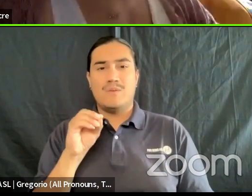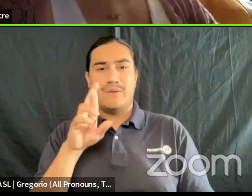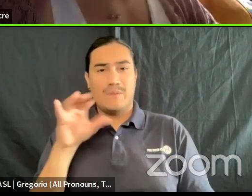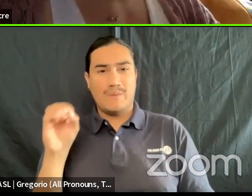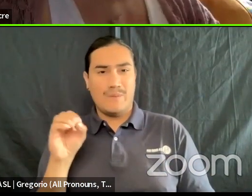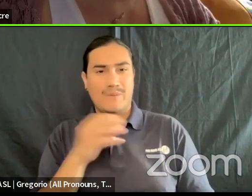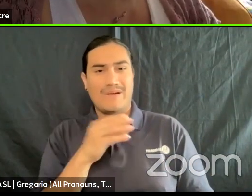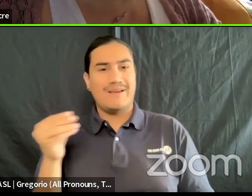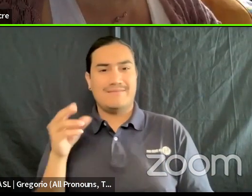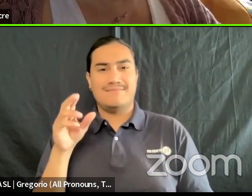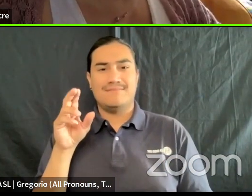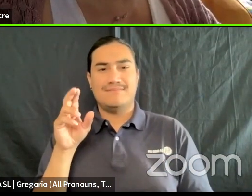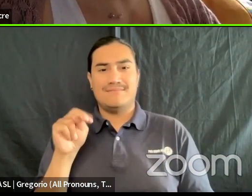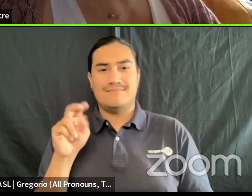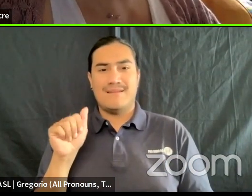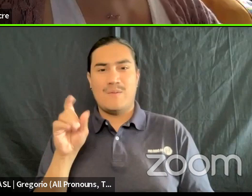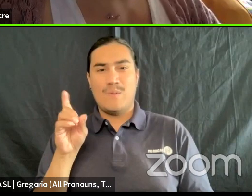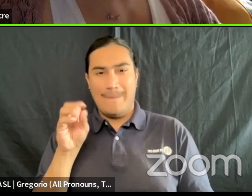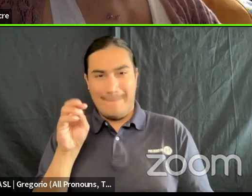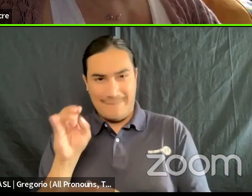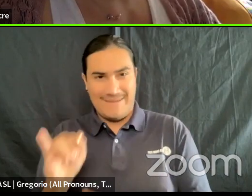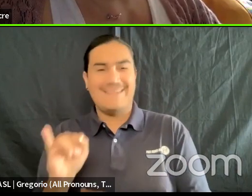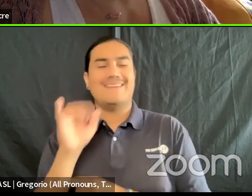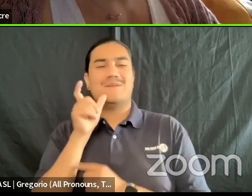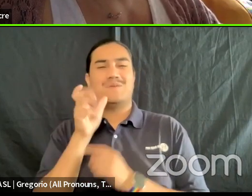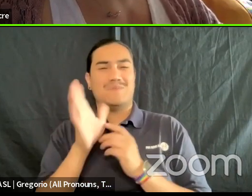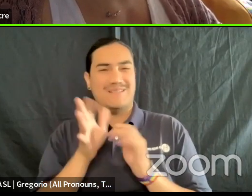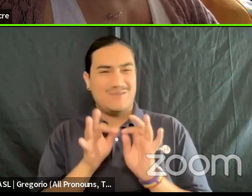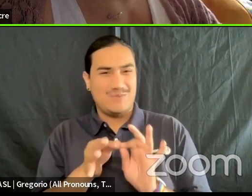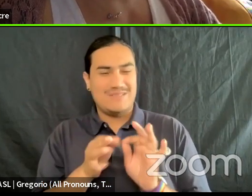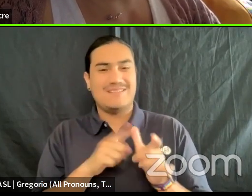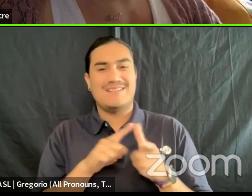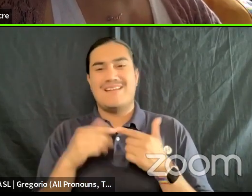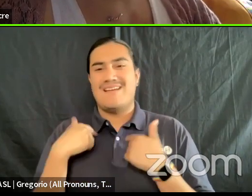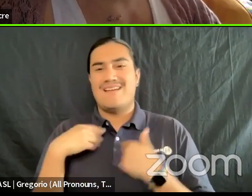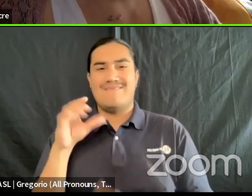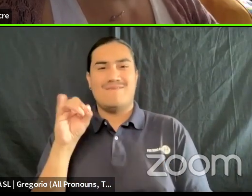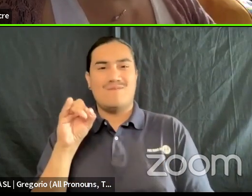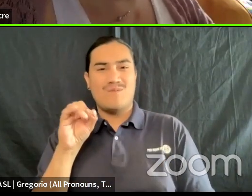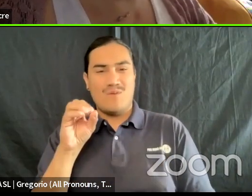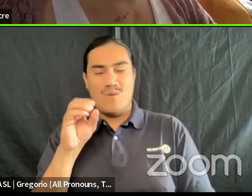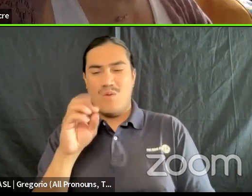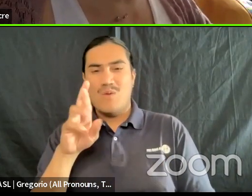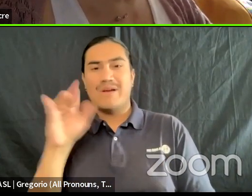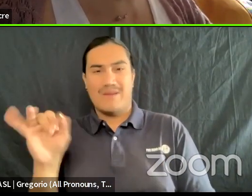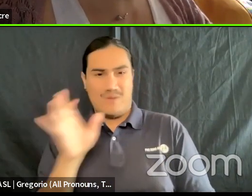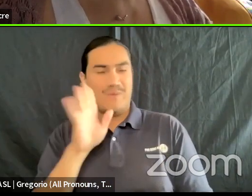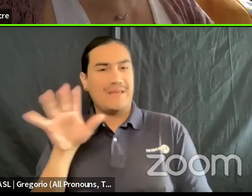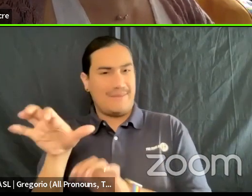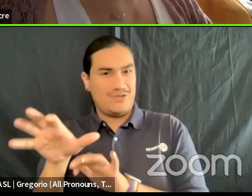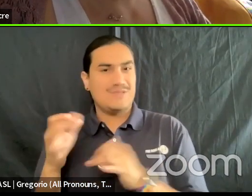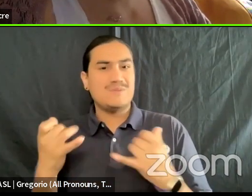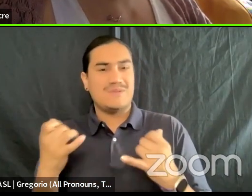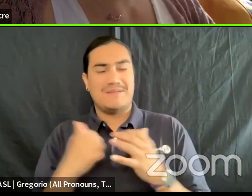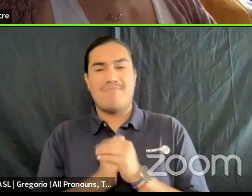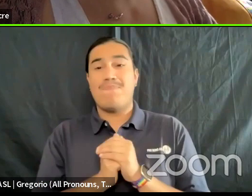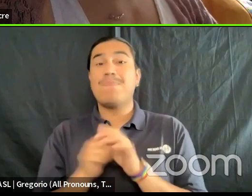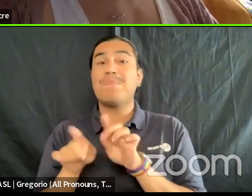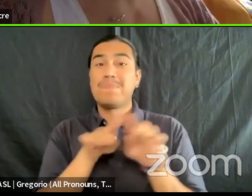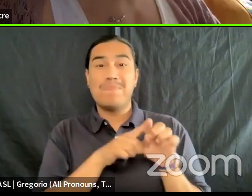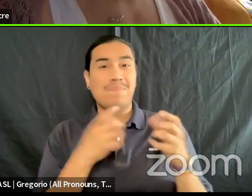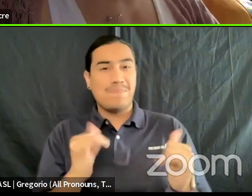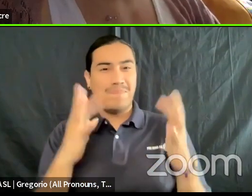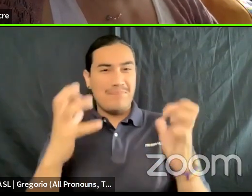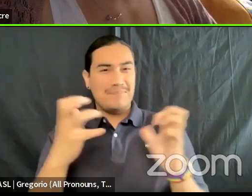ASL interpretation, and we have Ori who's going to be doing our live captioning. And I also still wanted